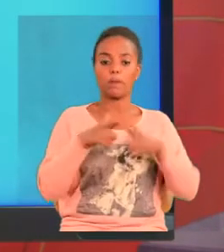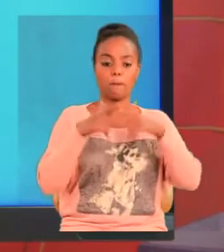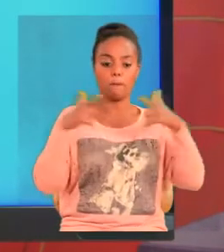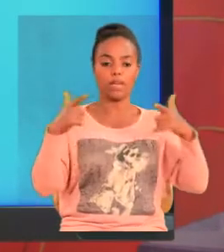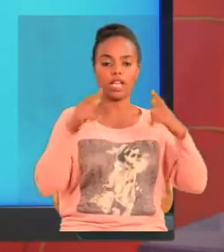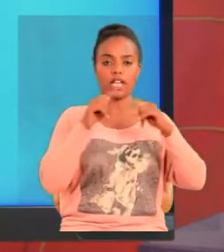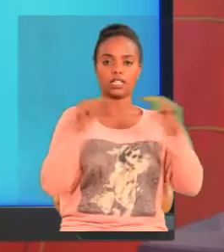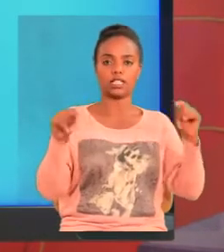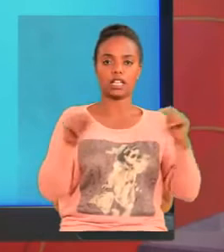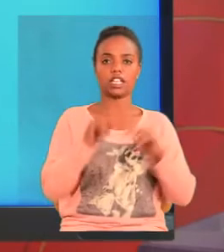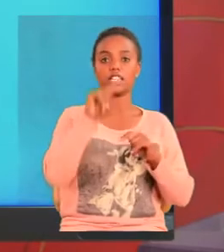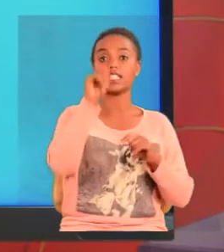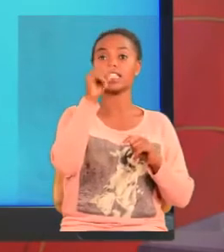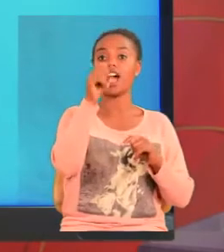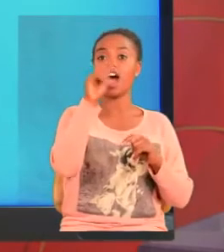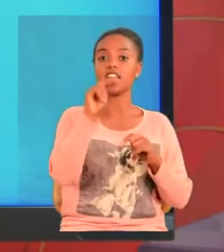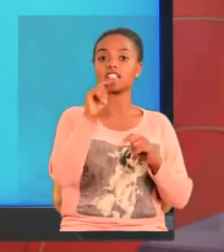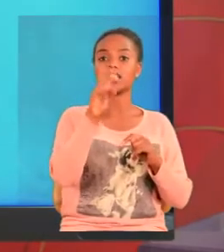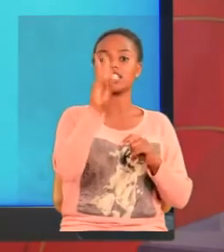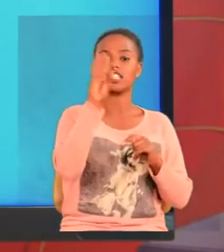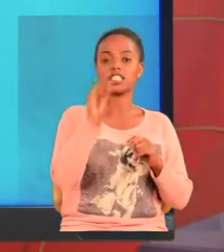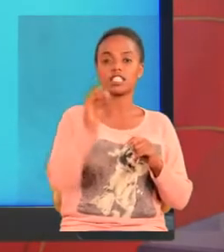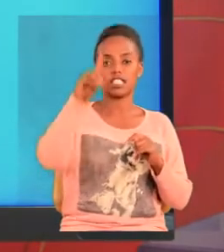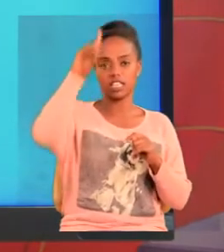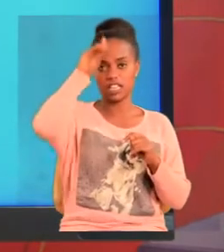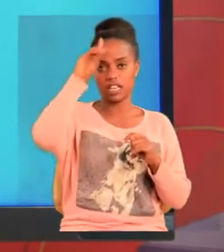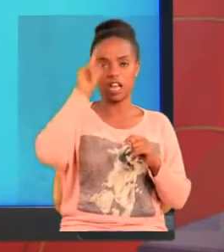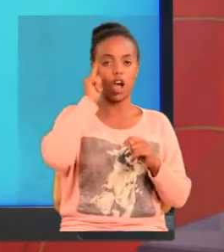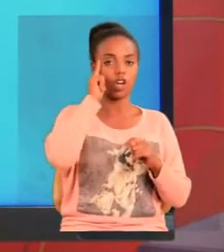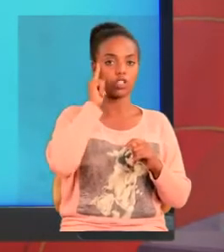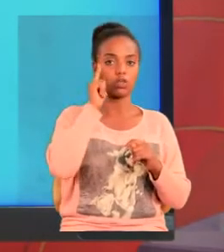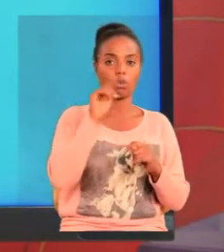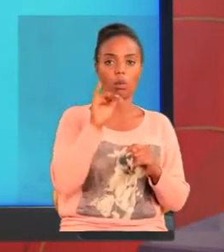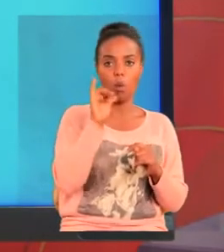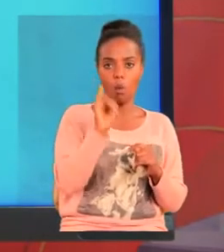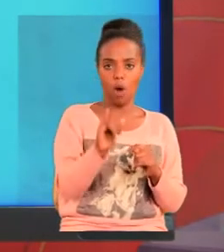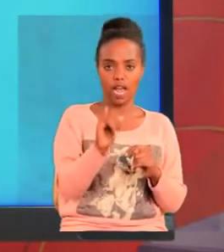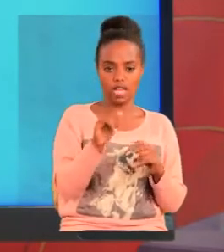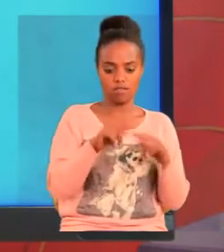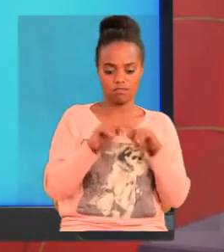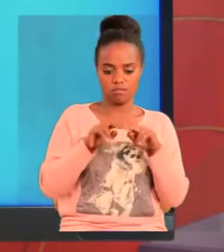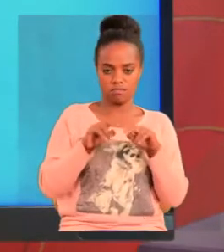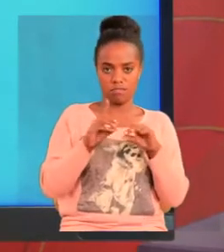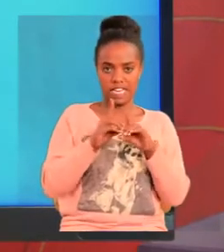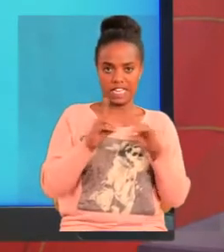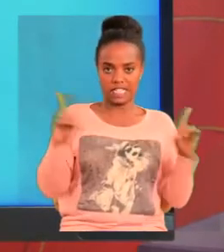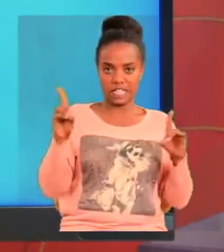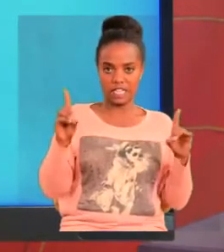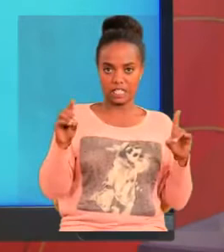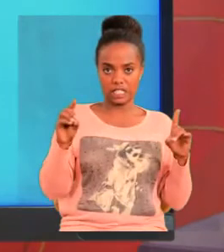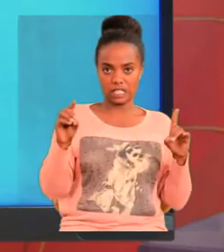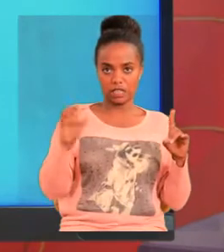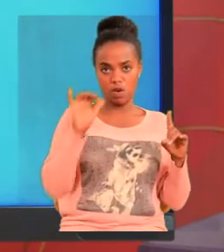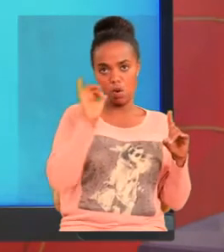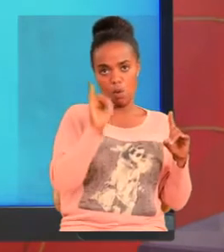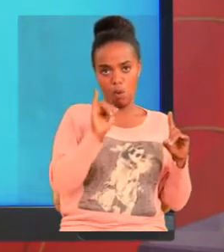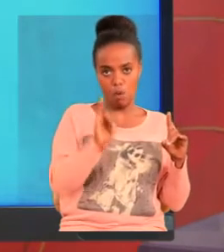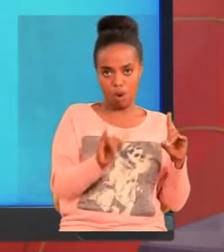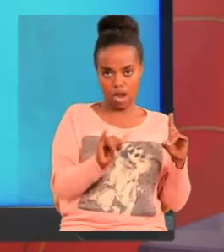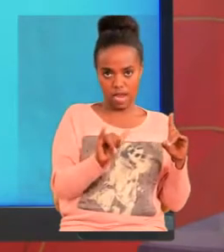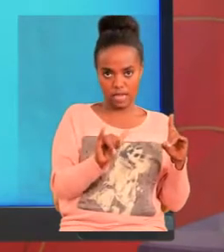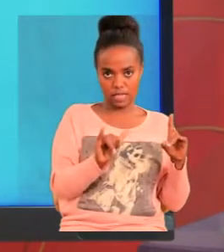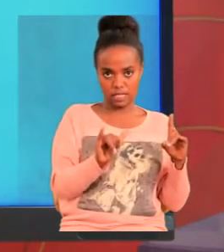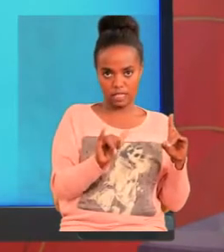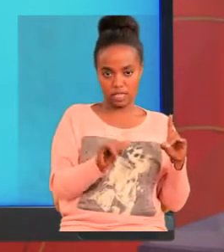triangle, tan 60 degree gives you, assume this distance to be y, the distance from this point to this point, from the point